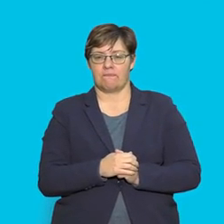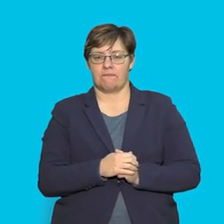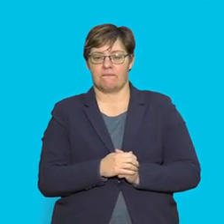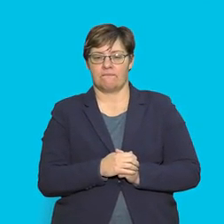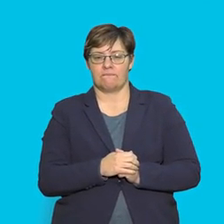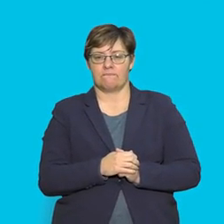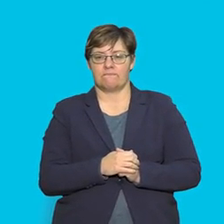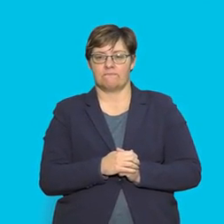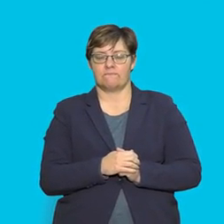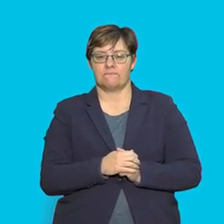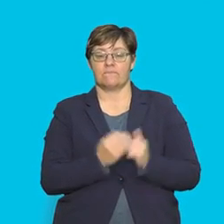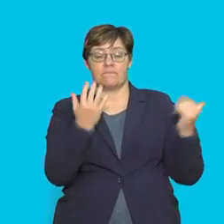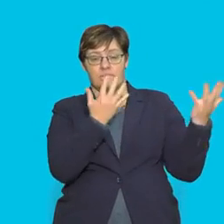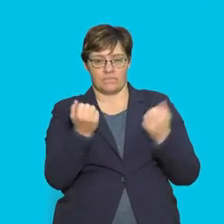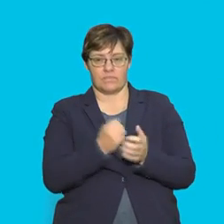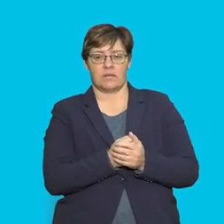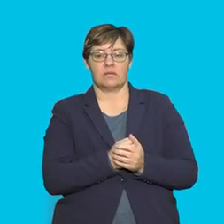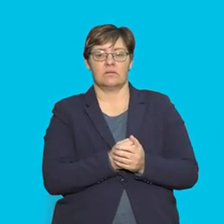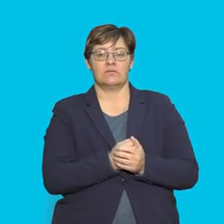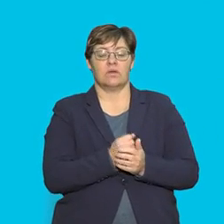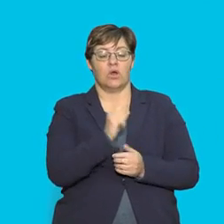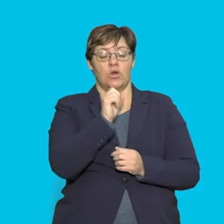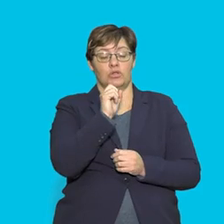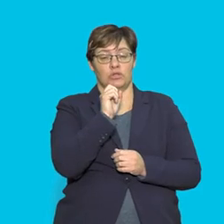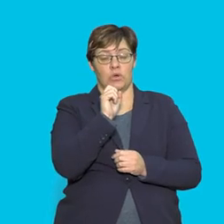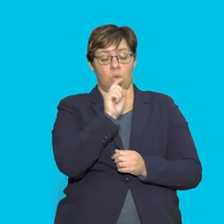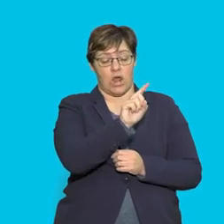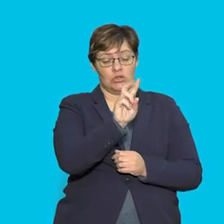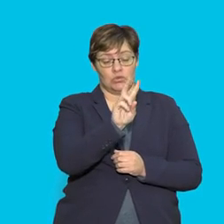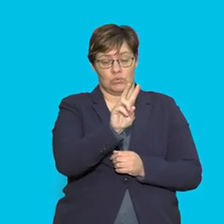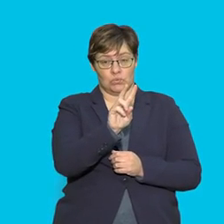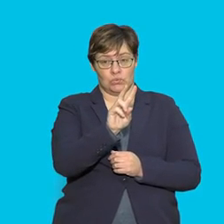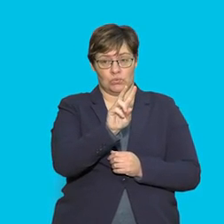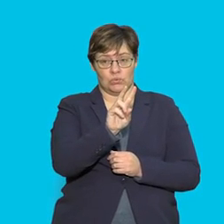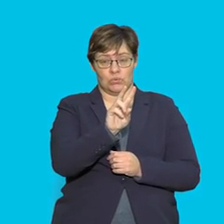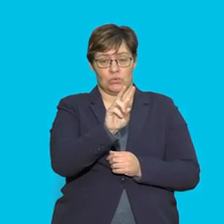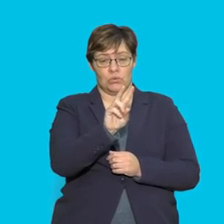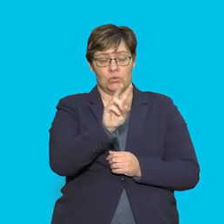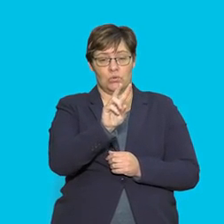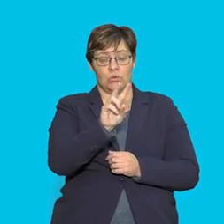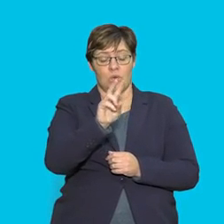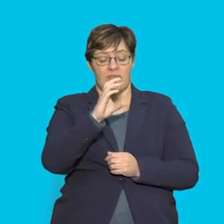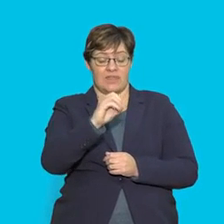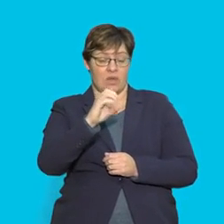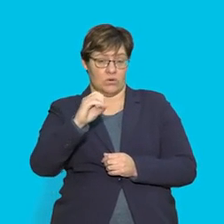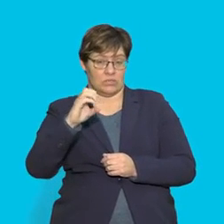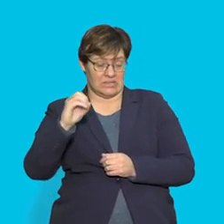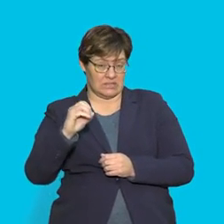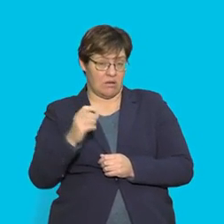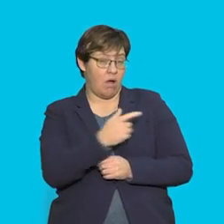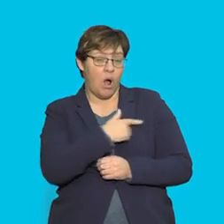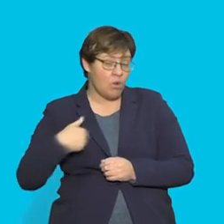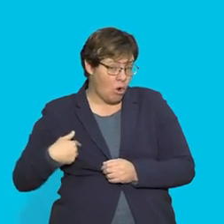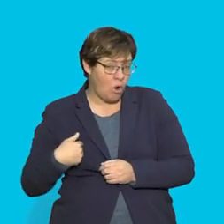first calculation will be 12,000 for 3